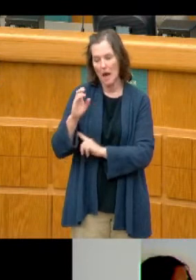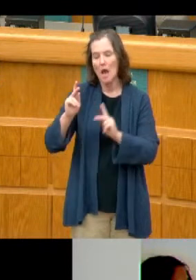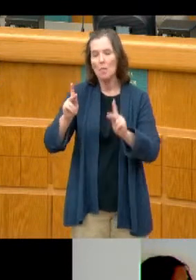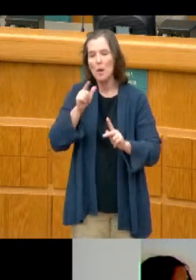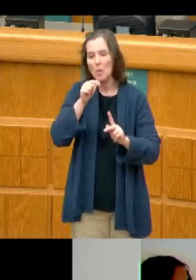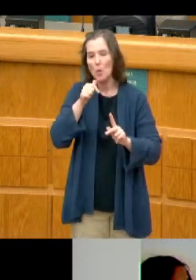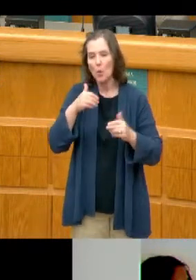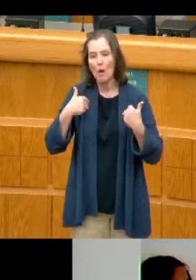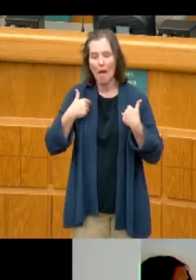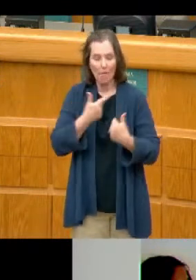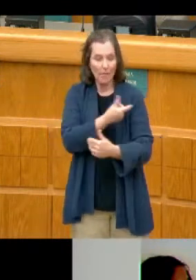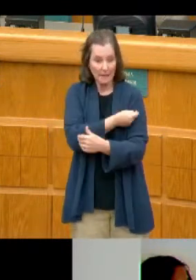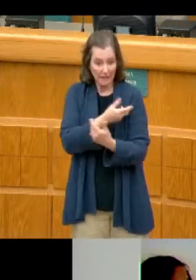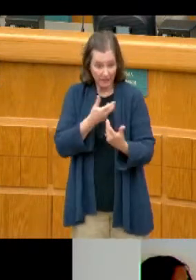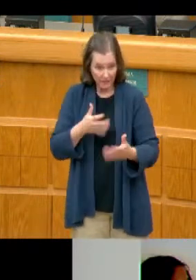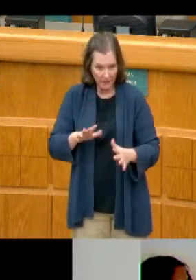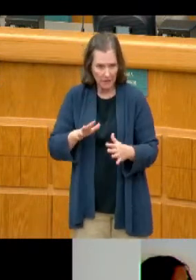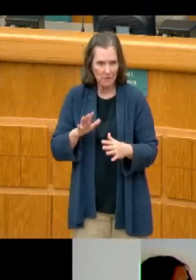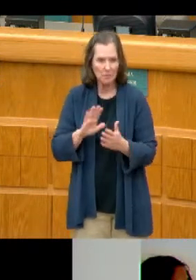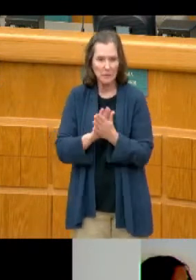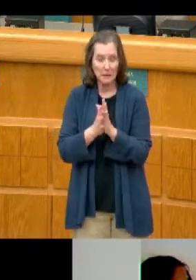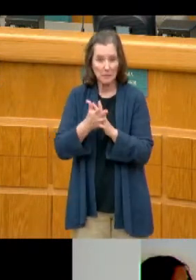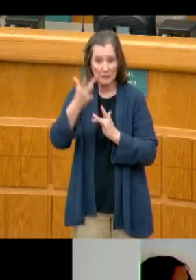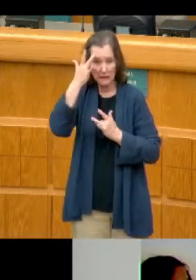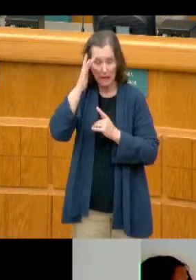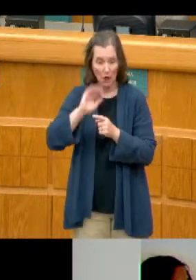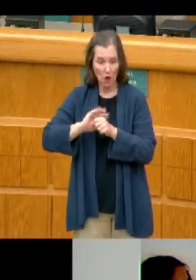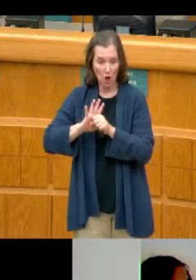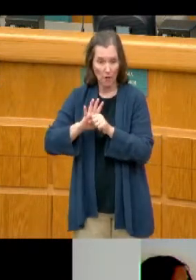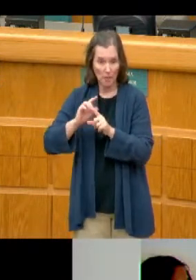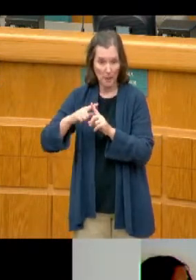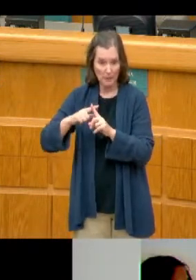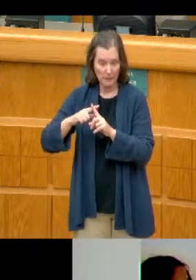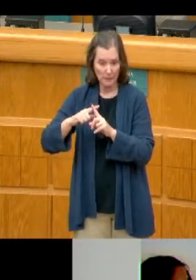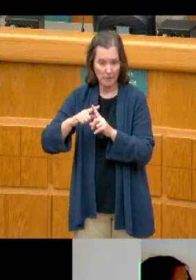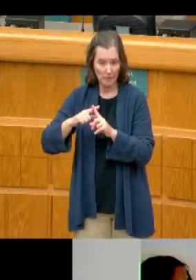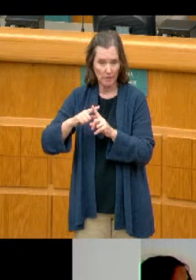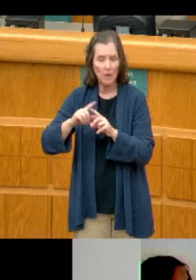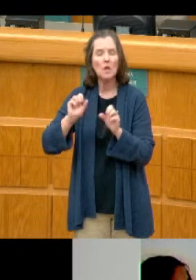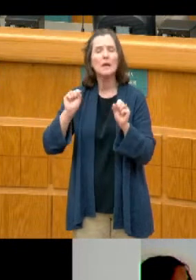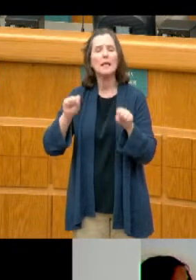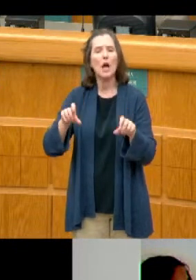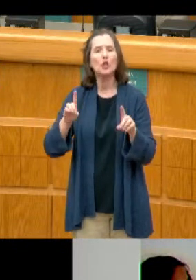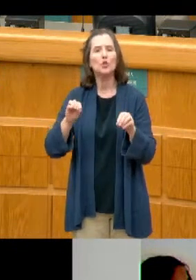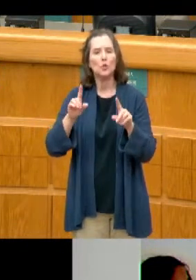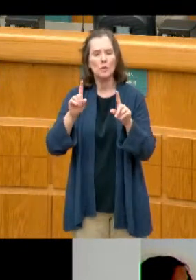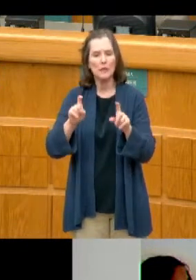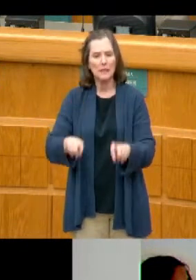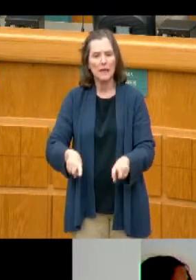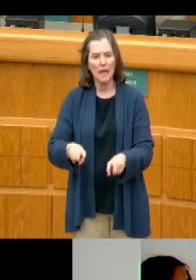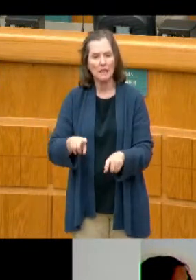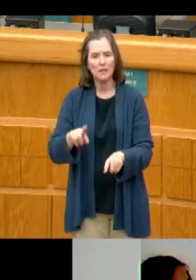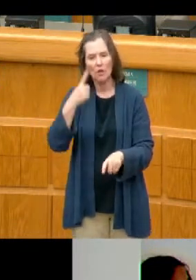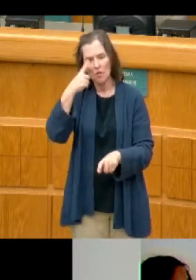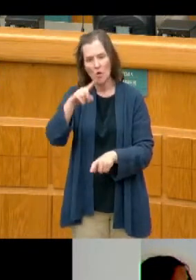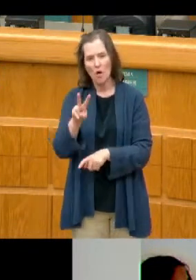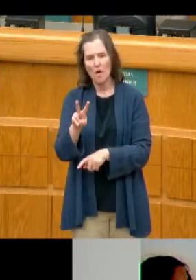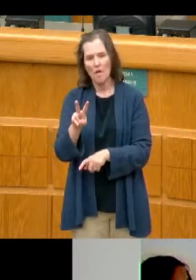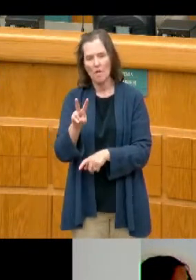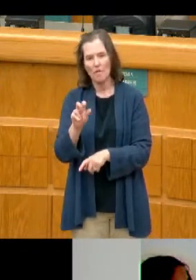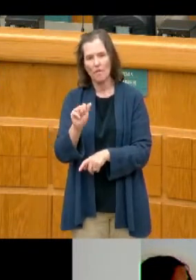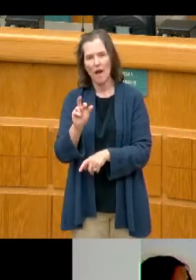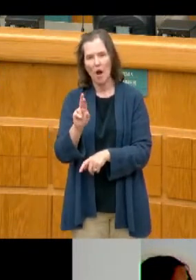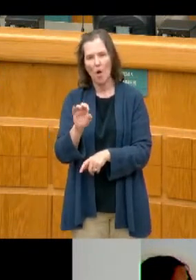that's called a CT. It basically checks for viral load. And what we're finding is that even though they've been